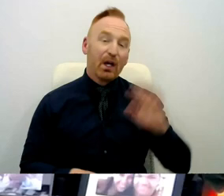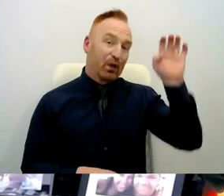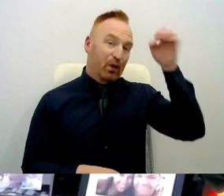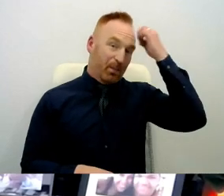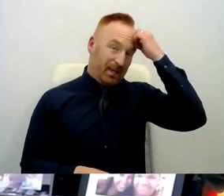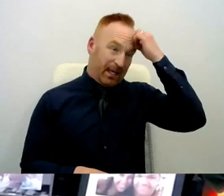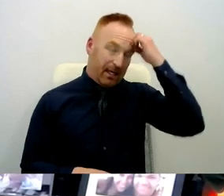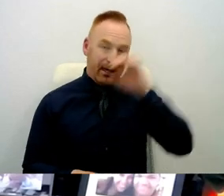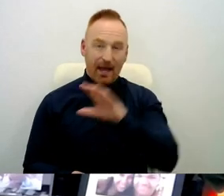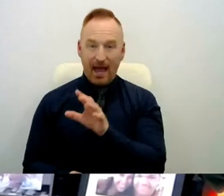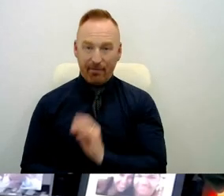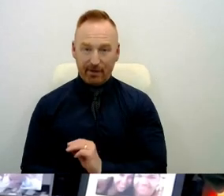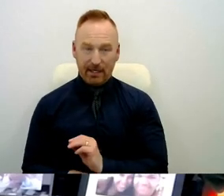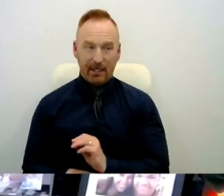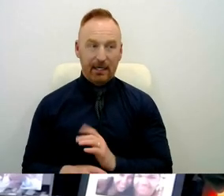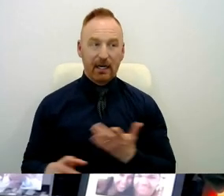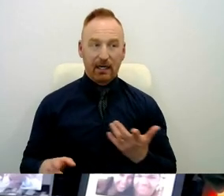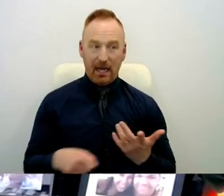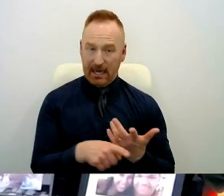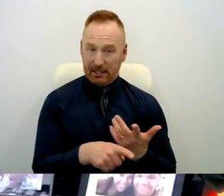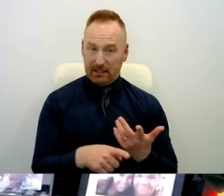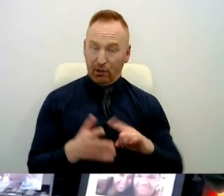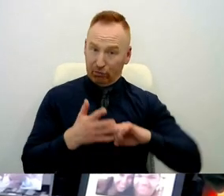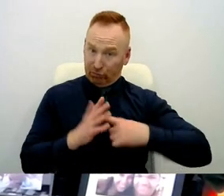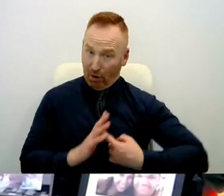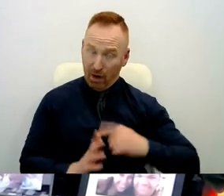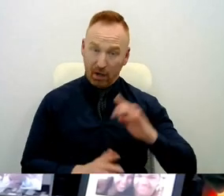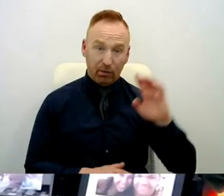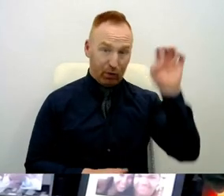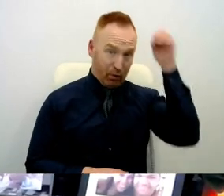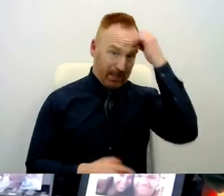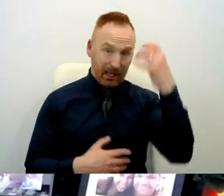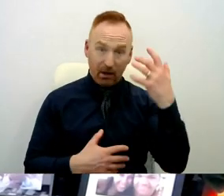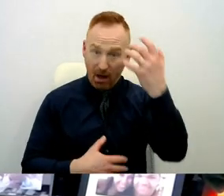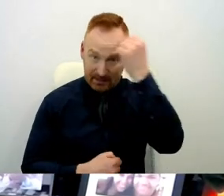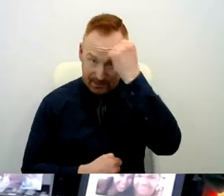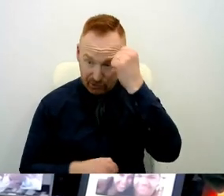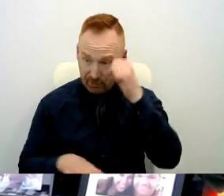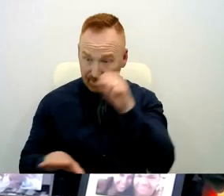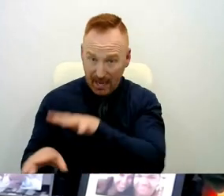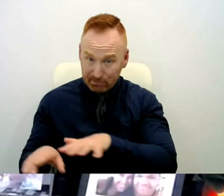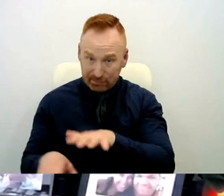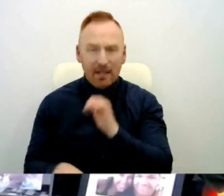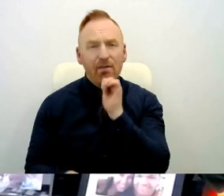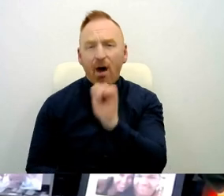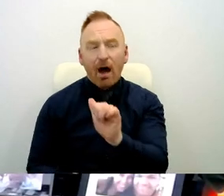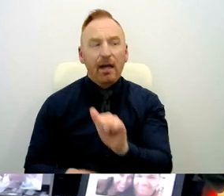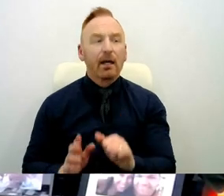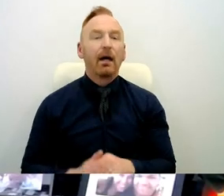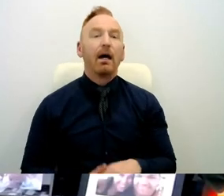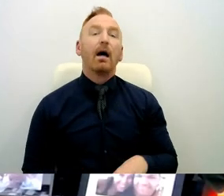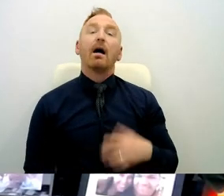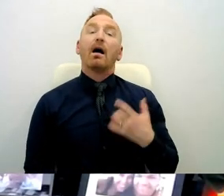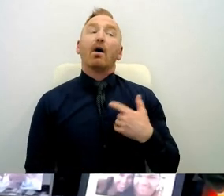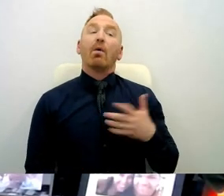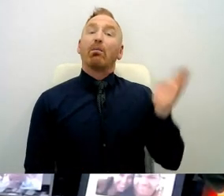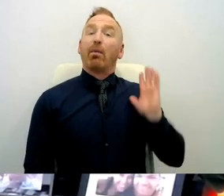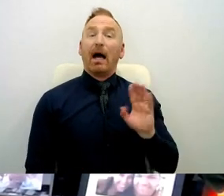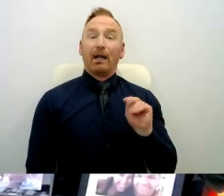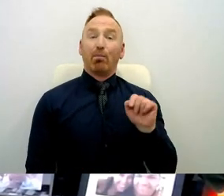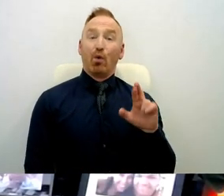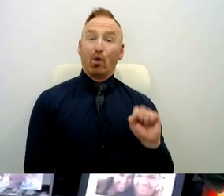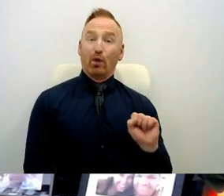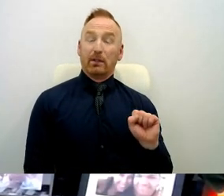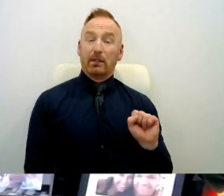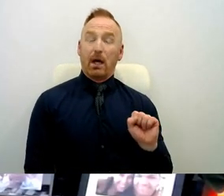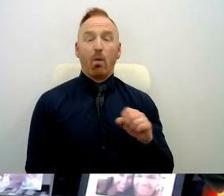European-African contact didn't commence with European colonization at all. For example, commencing in the 8th century, the Moors,